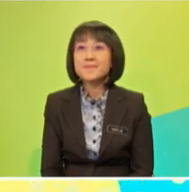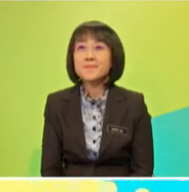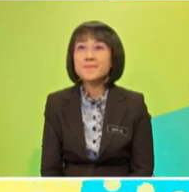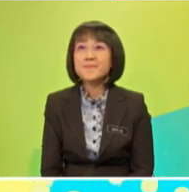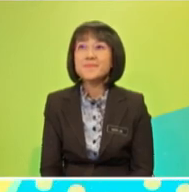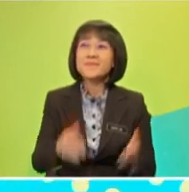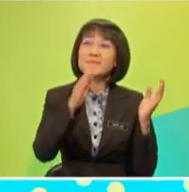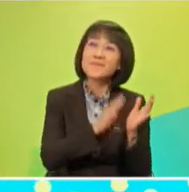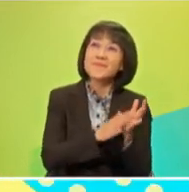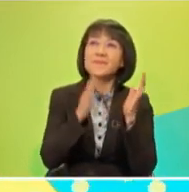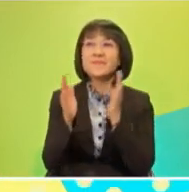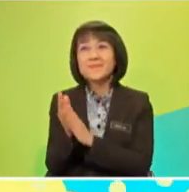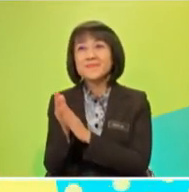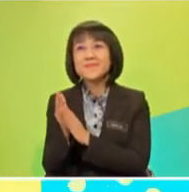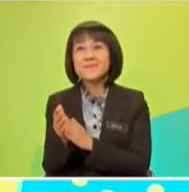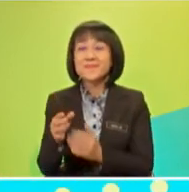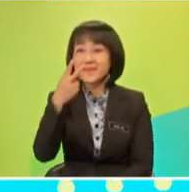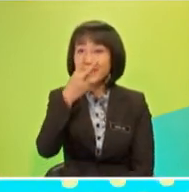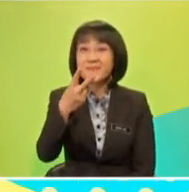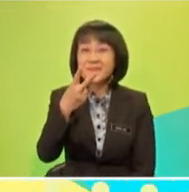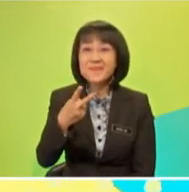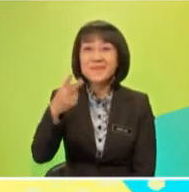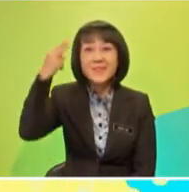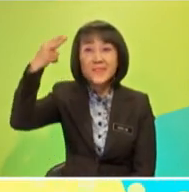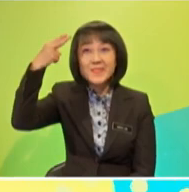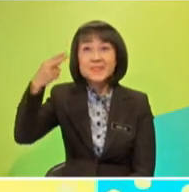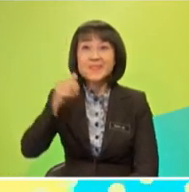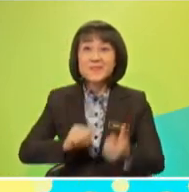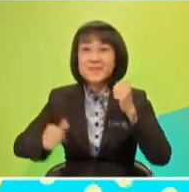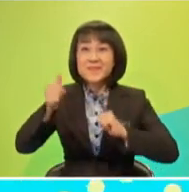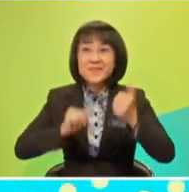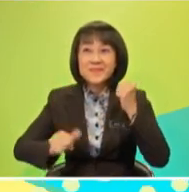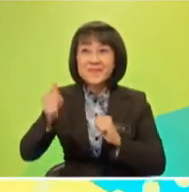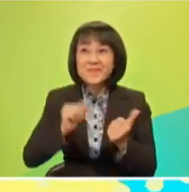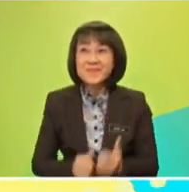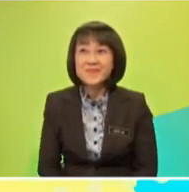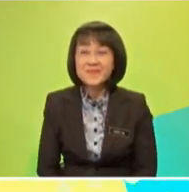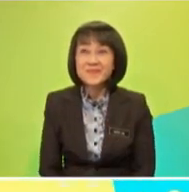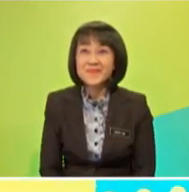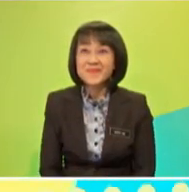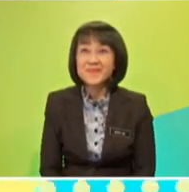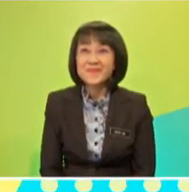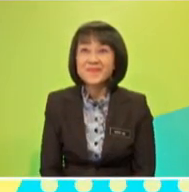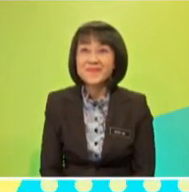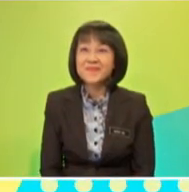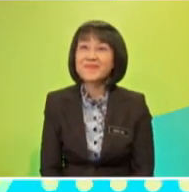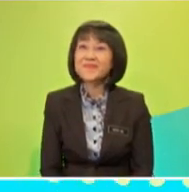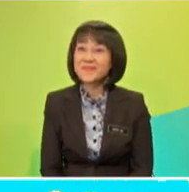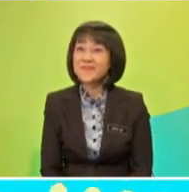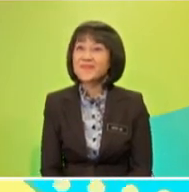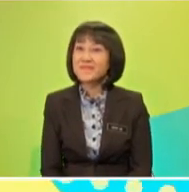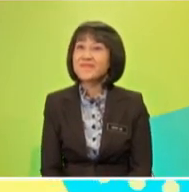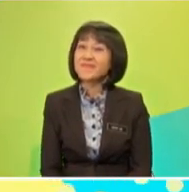Happy birthday to you. Happy birthday to you. Happy birthday